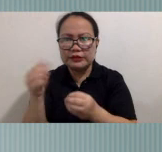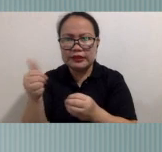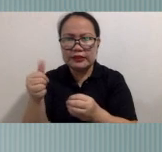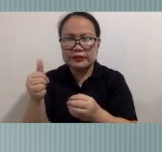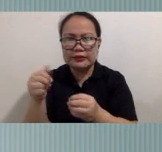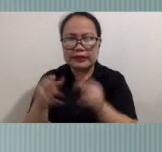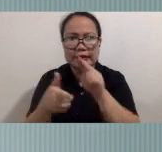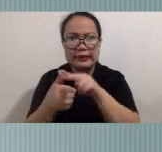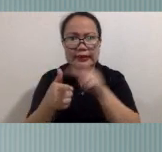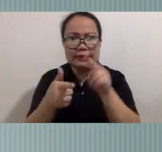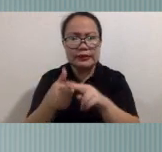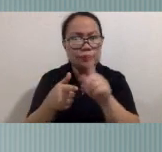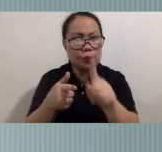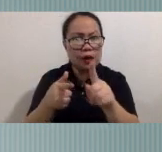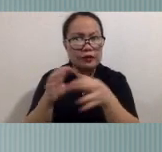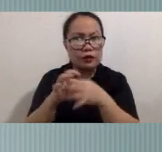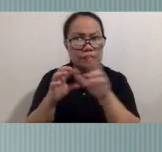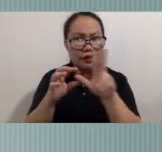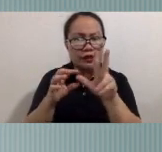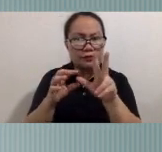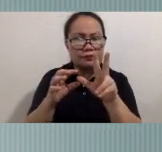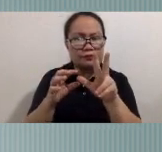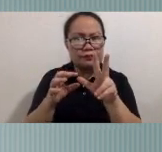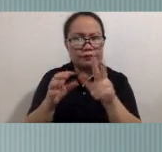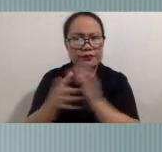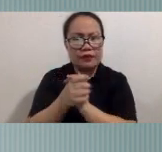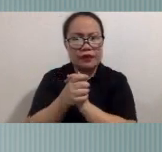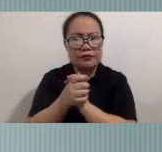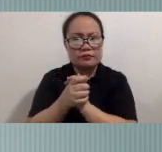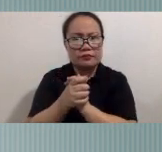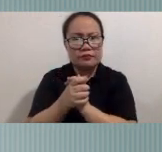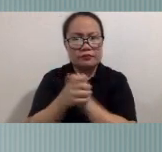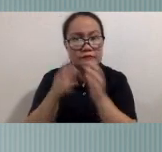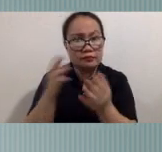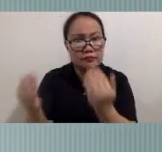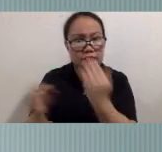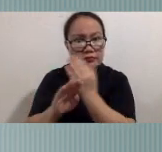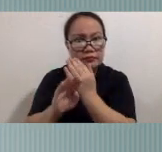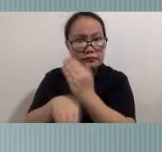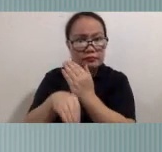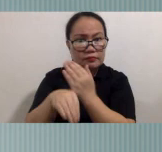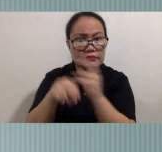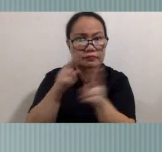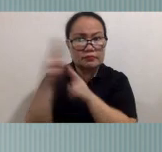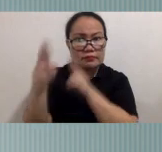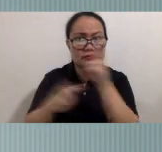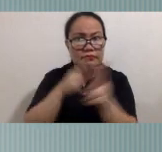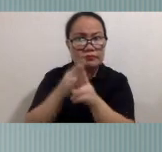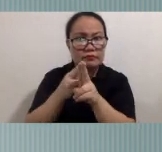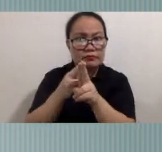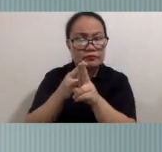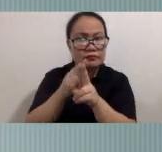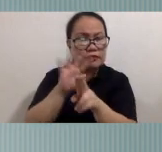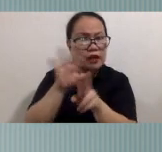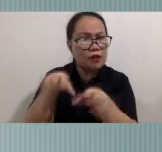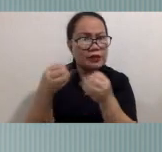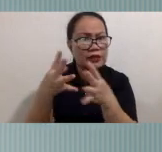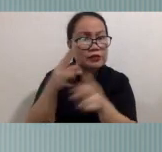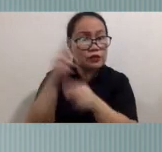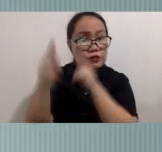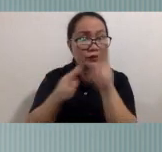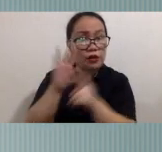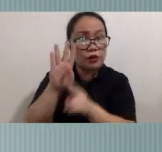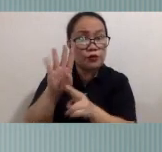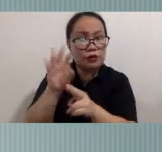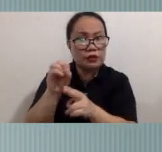And then, neither one of the 3. Neither means wala sa tatlo. Now, babalikan natin yung universal set natin.